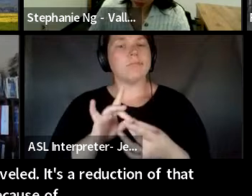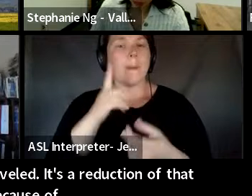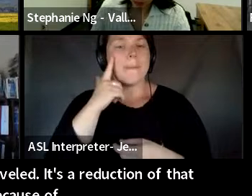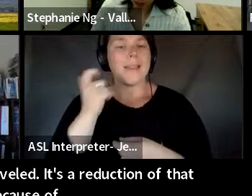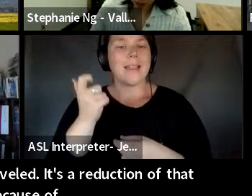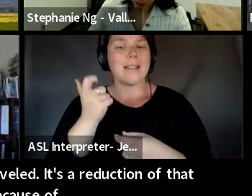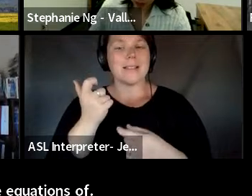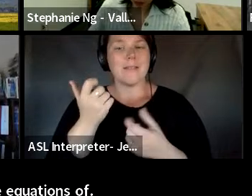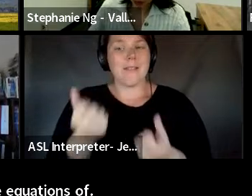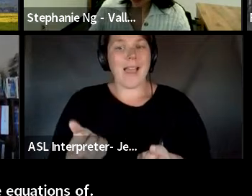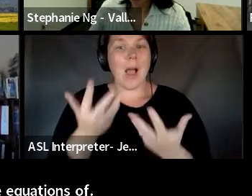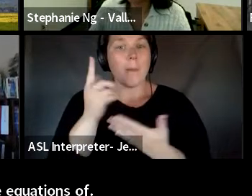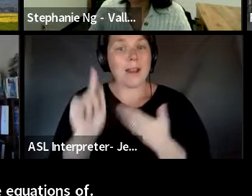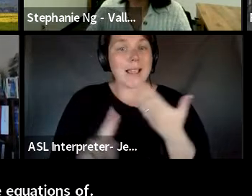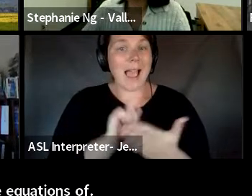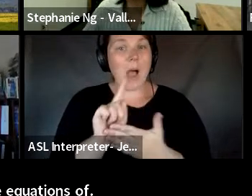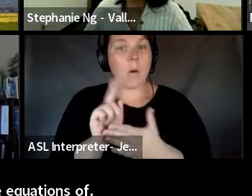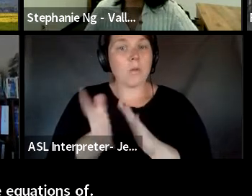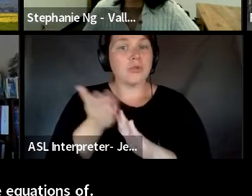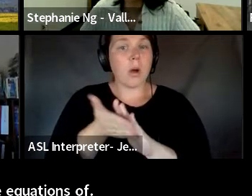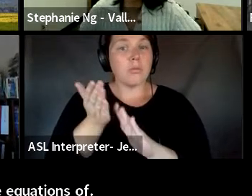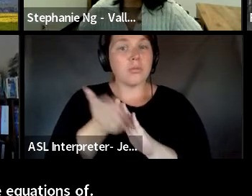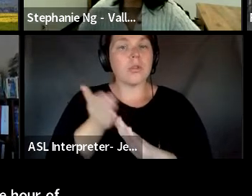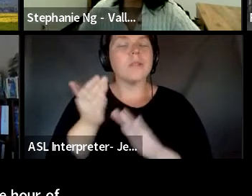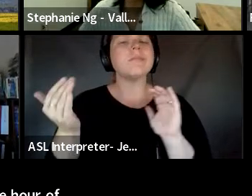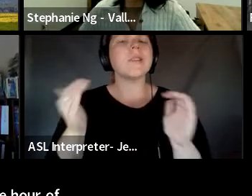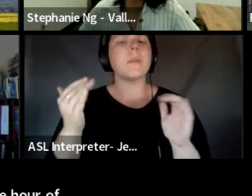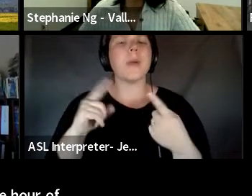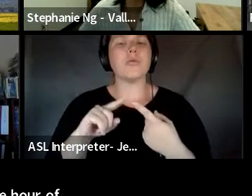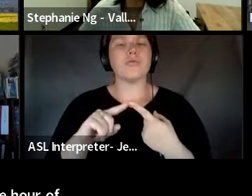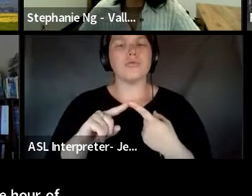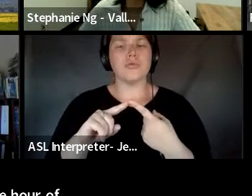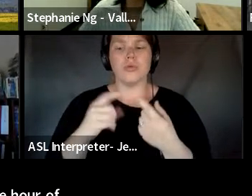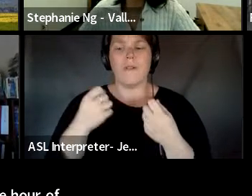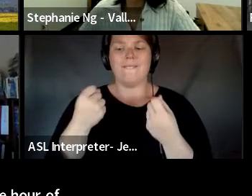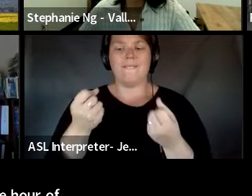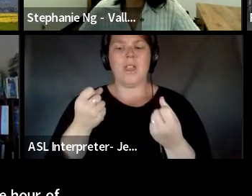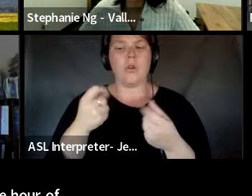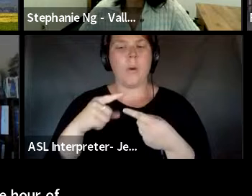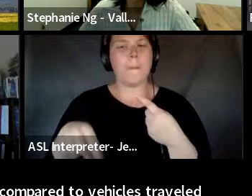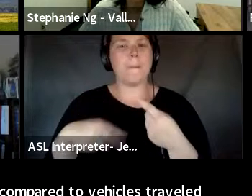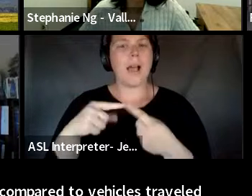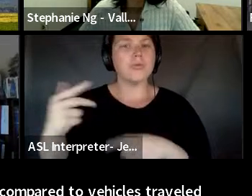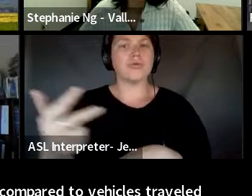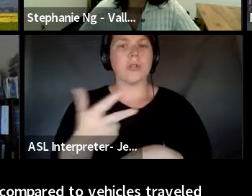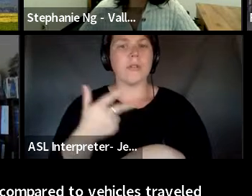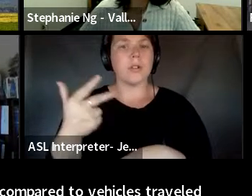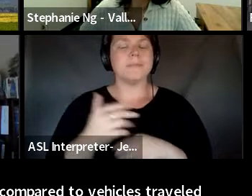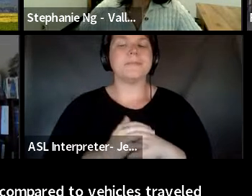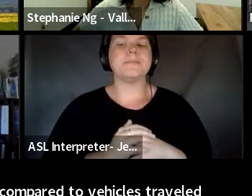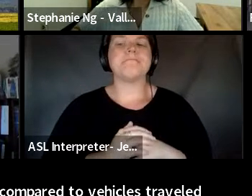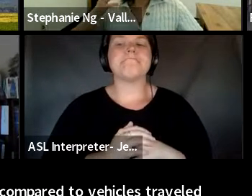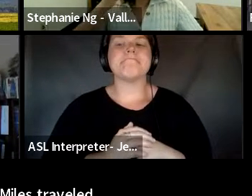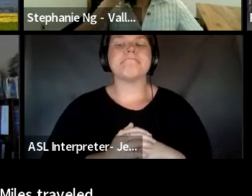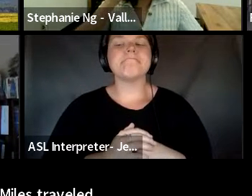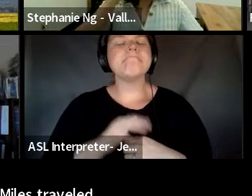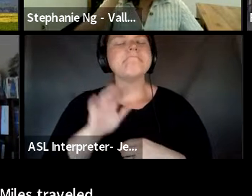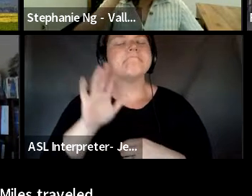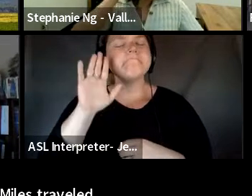hour of operations compared to vehicle miles traveled. So I know that